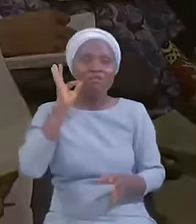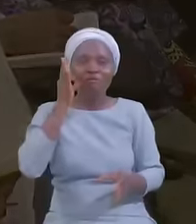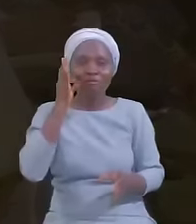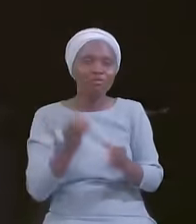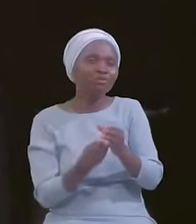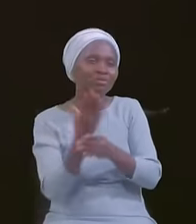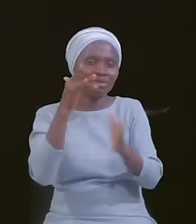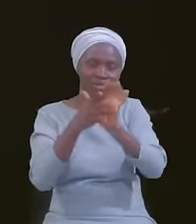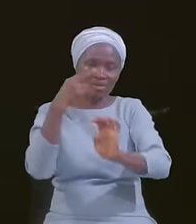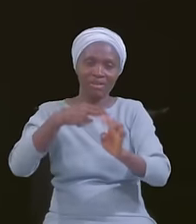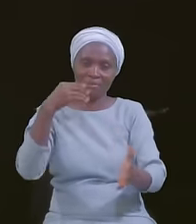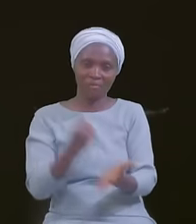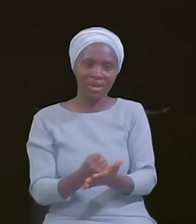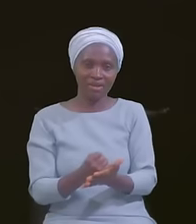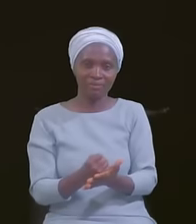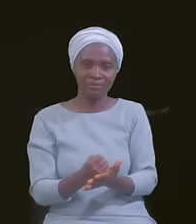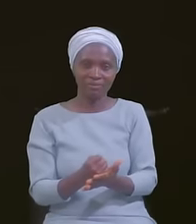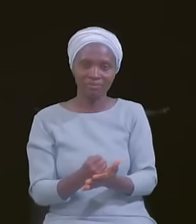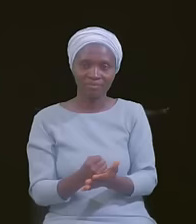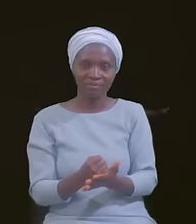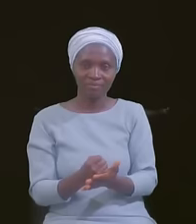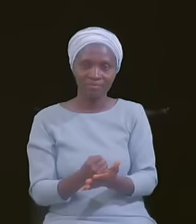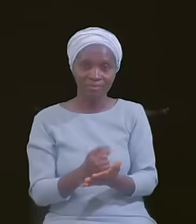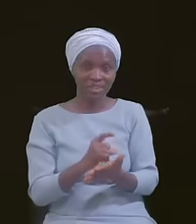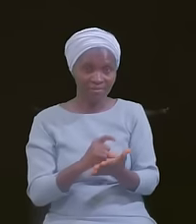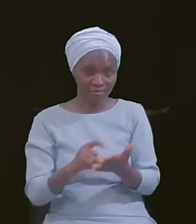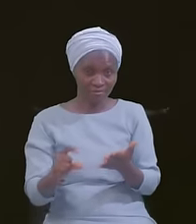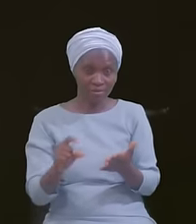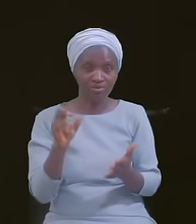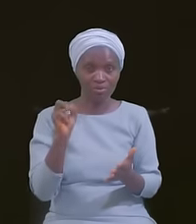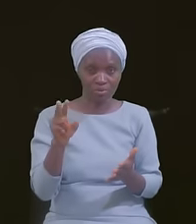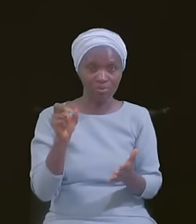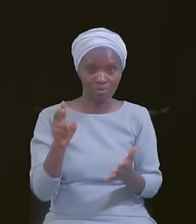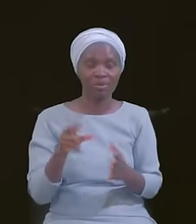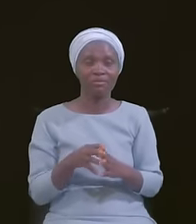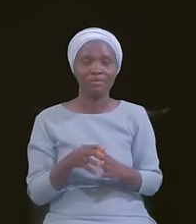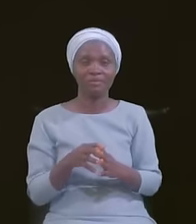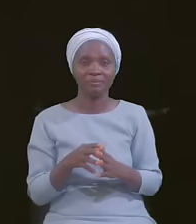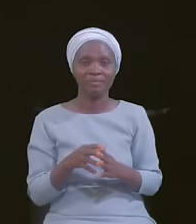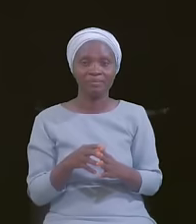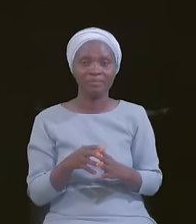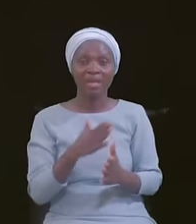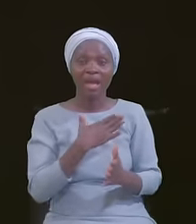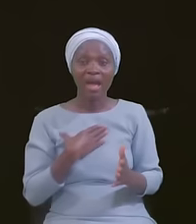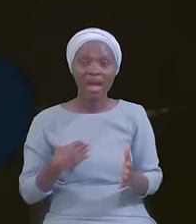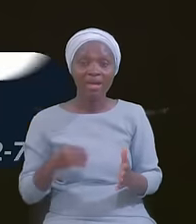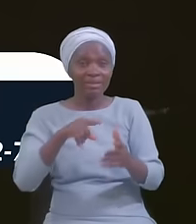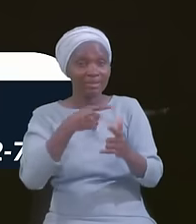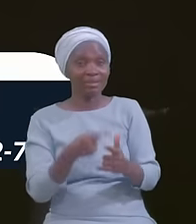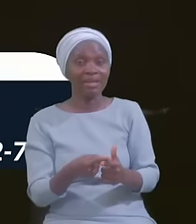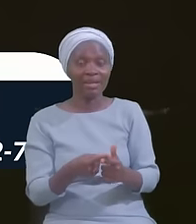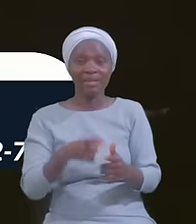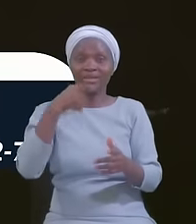fruit bearing. Look at verse 12. In verse 12, and then said the